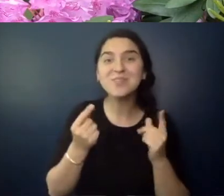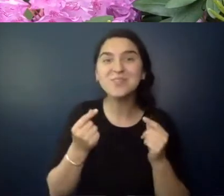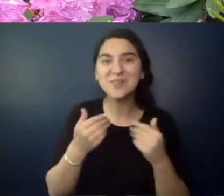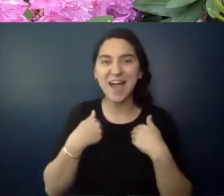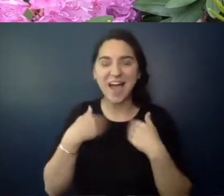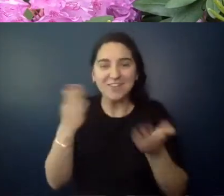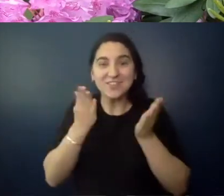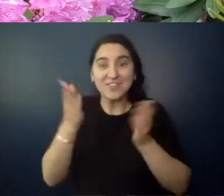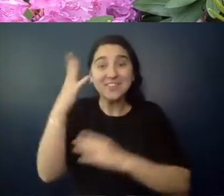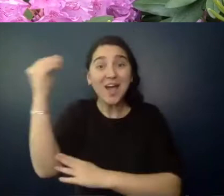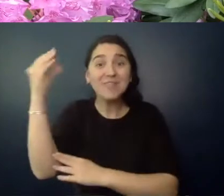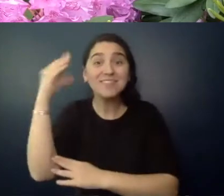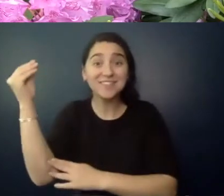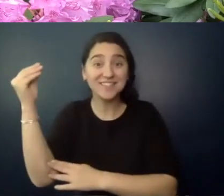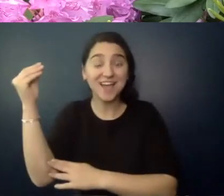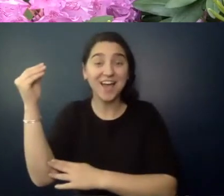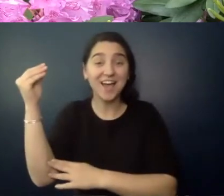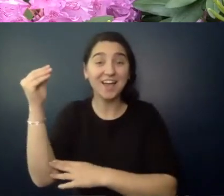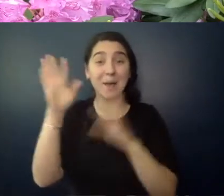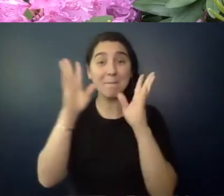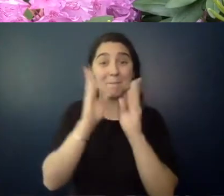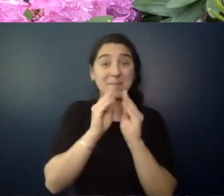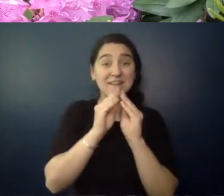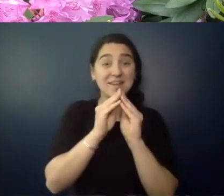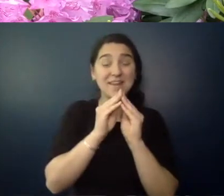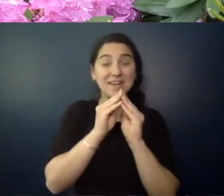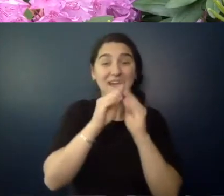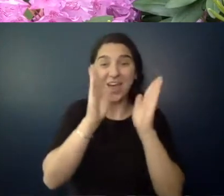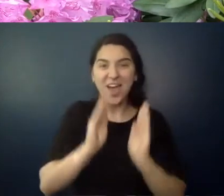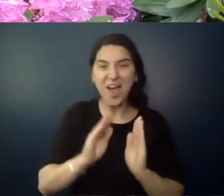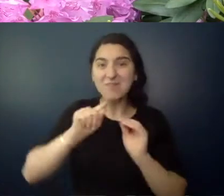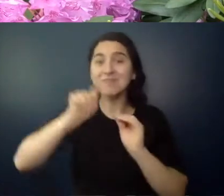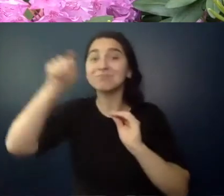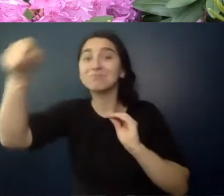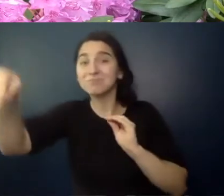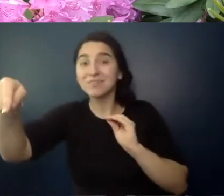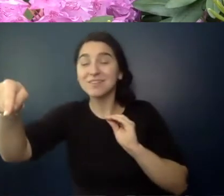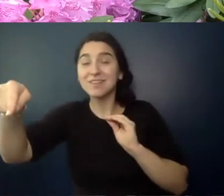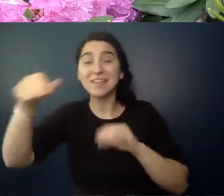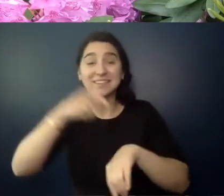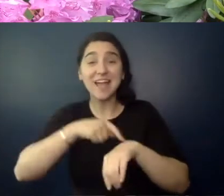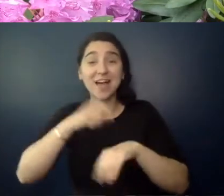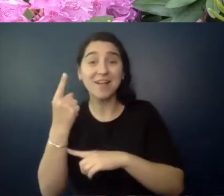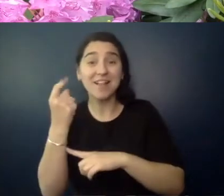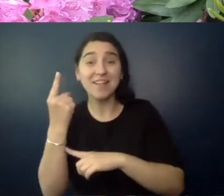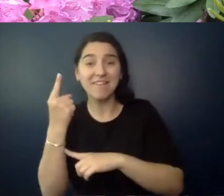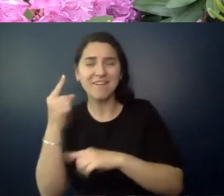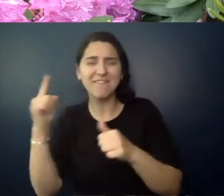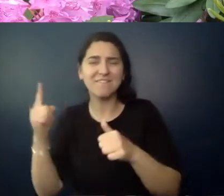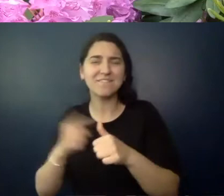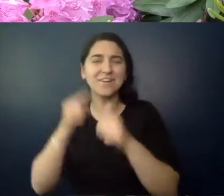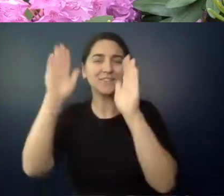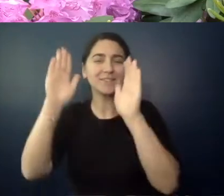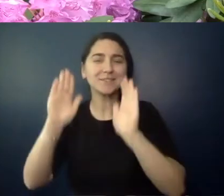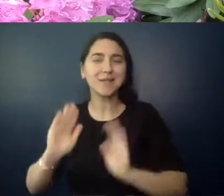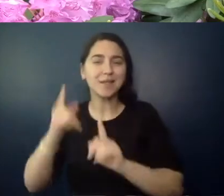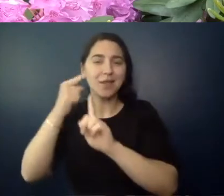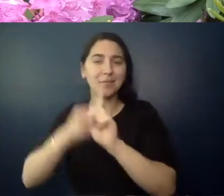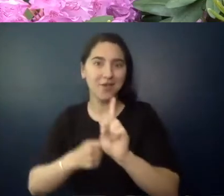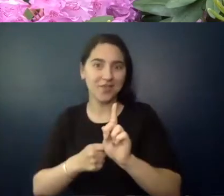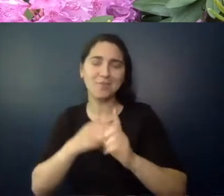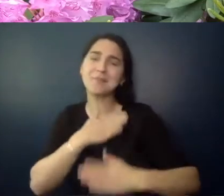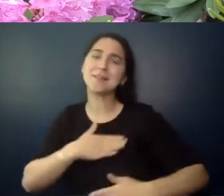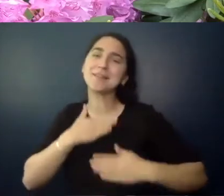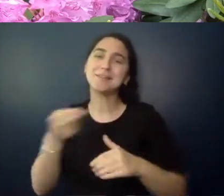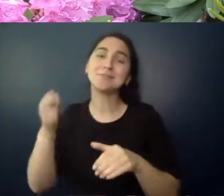During the summer months, we will be having services outdoors on the back garden of the meeting house lawn at 11 a.m. on